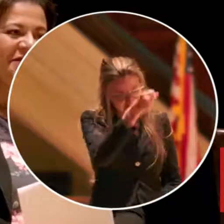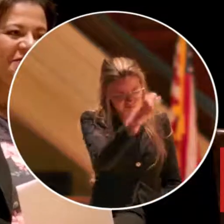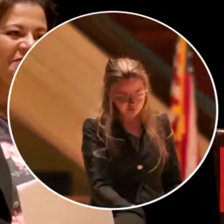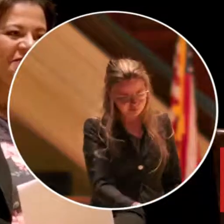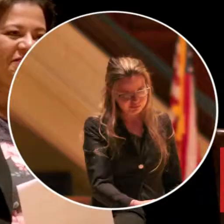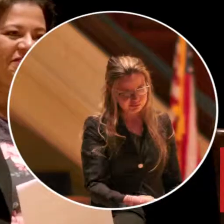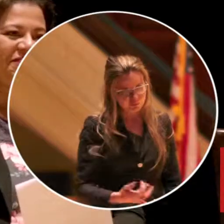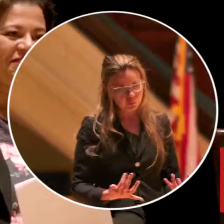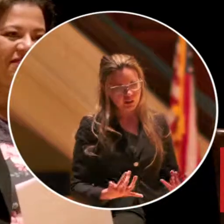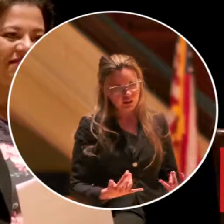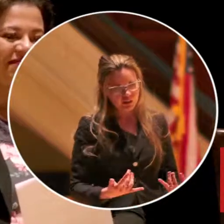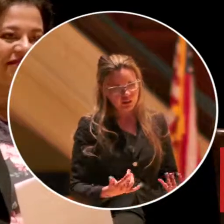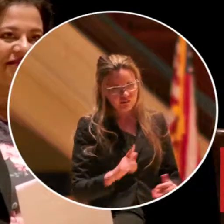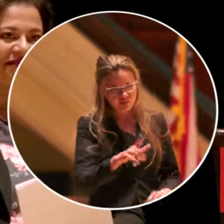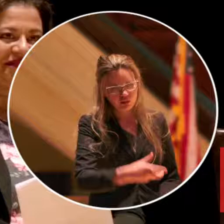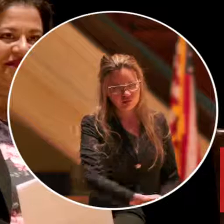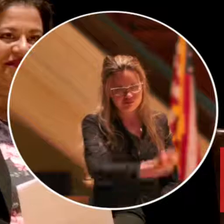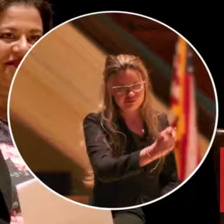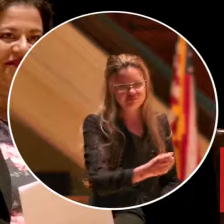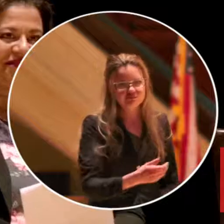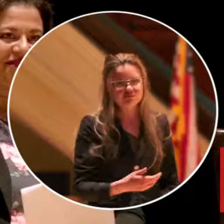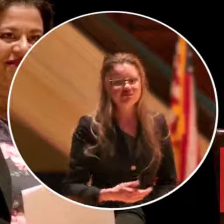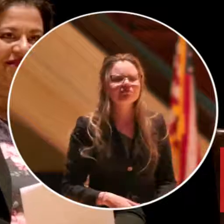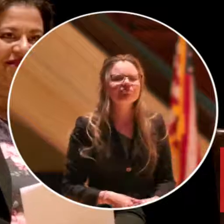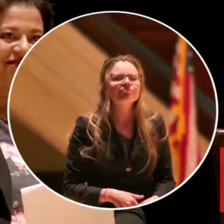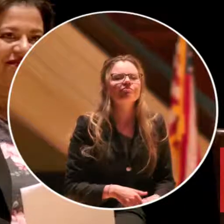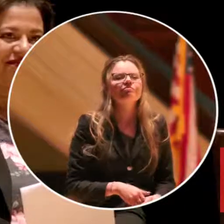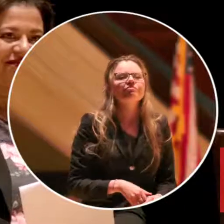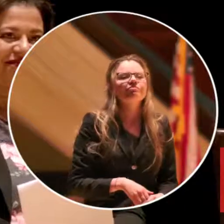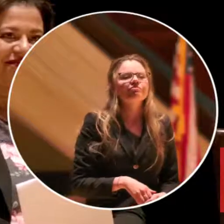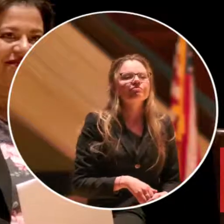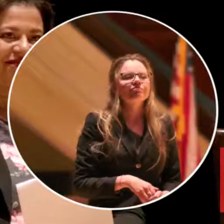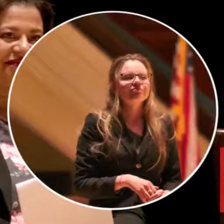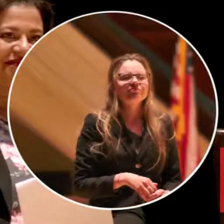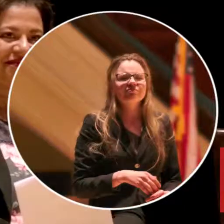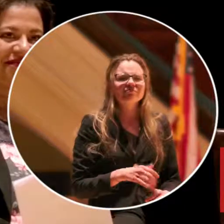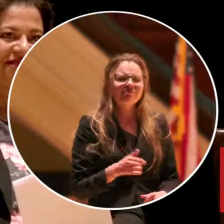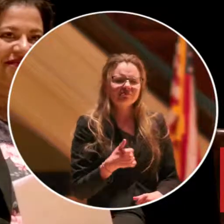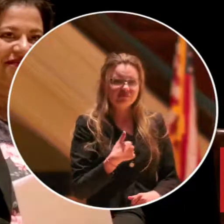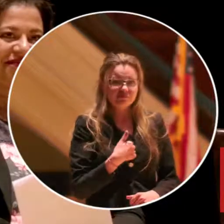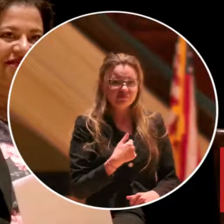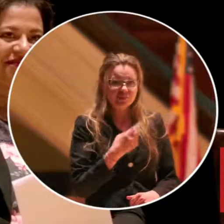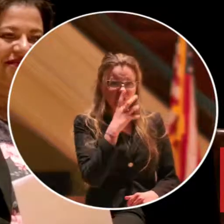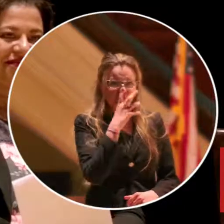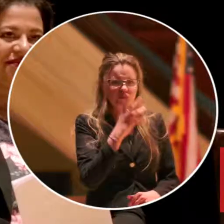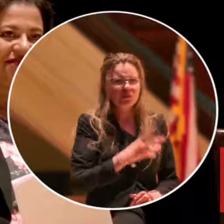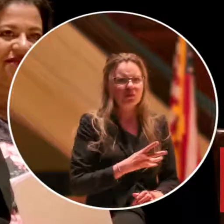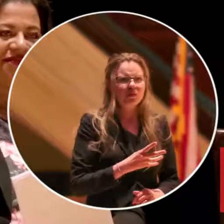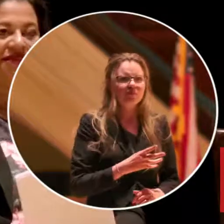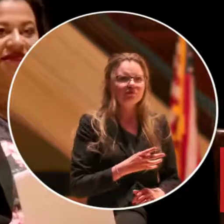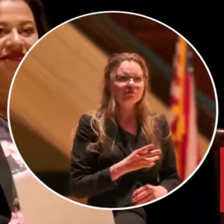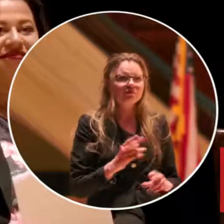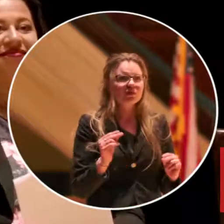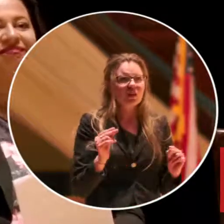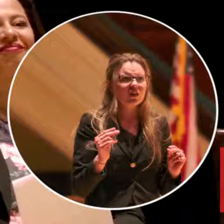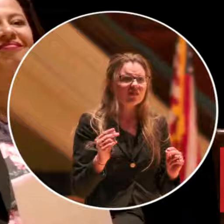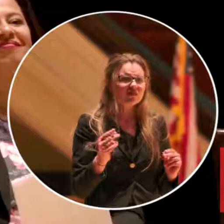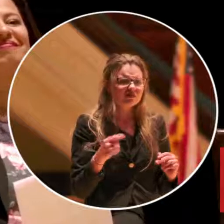Her story seemed dubious at best, yet I couldn't fully dismiss it. I did, in fact, have bad feet.